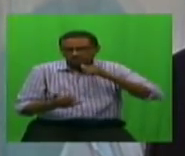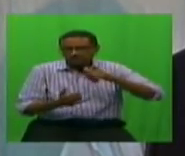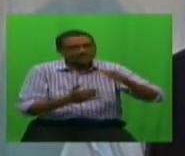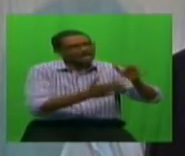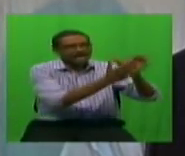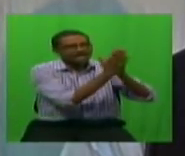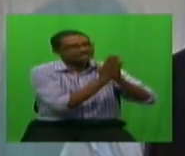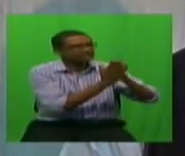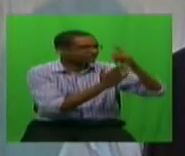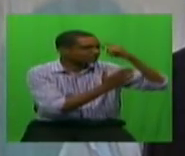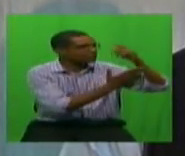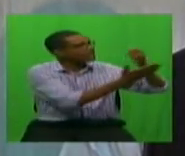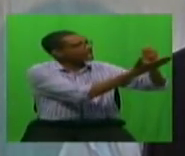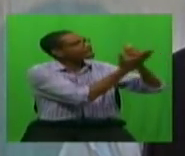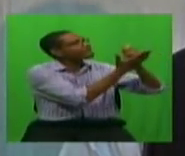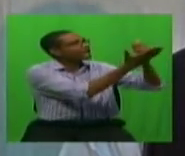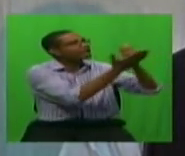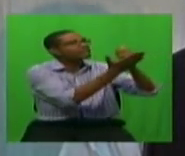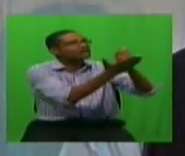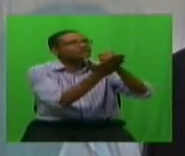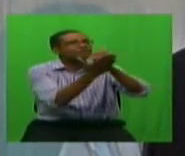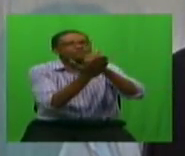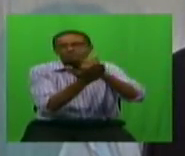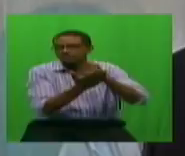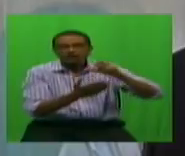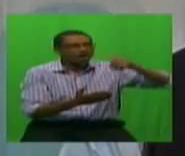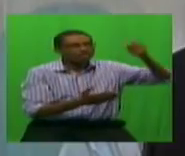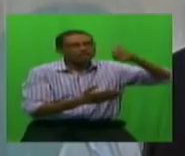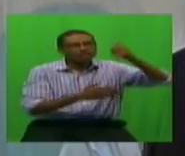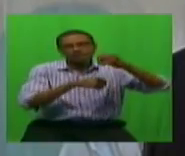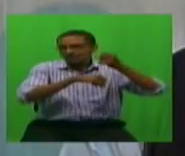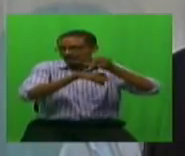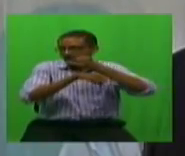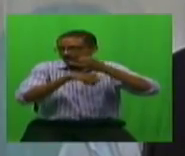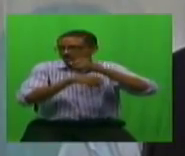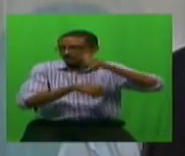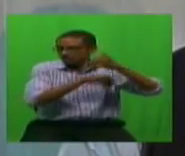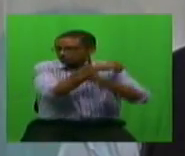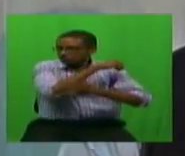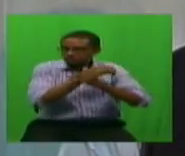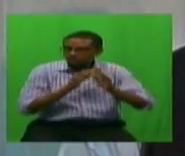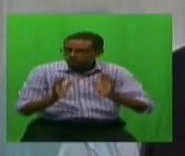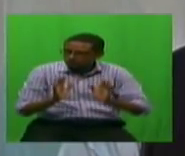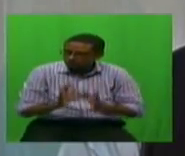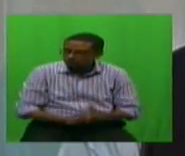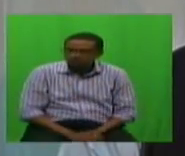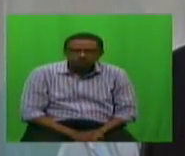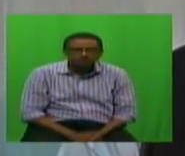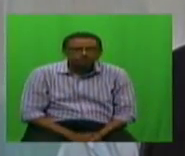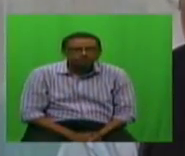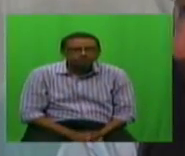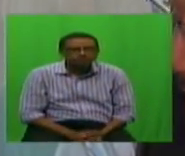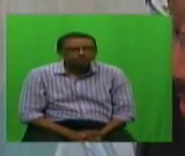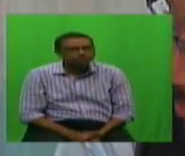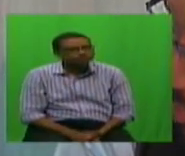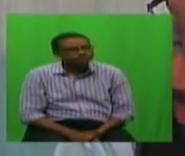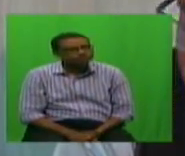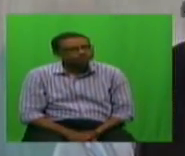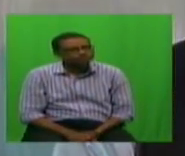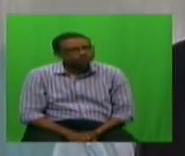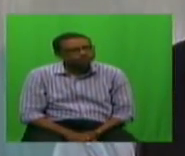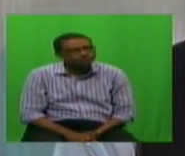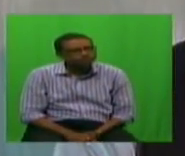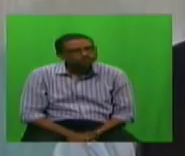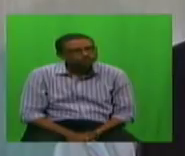assistance. Further development in terms of perhaps offers to help with agricultural supplies? I am sure